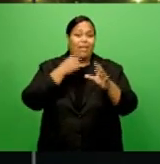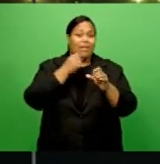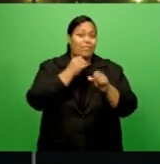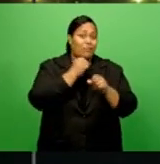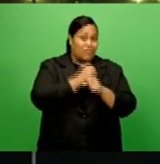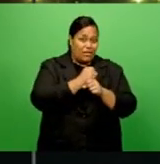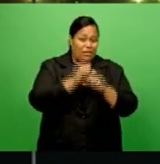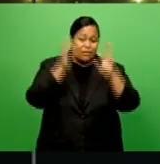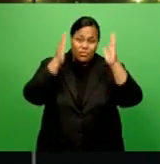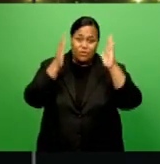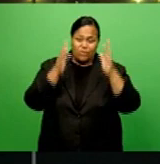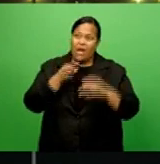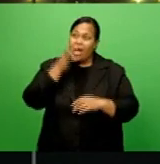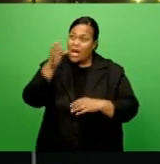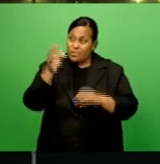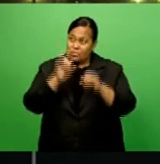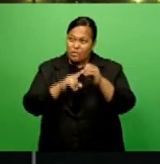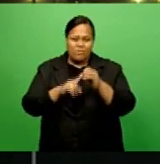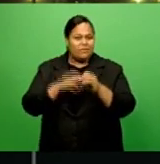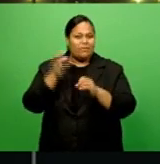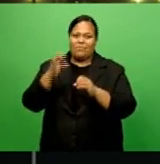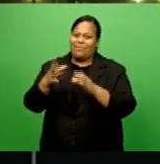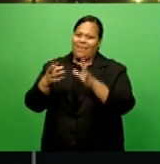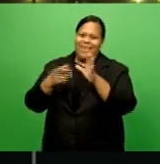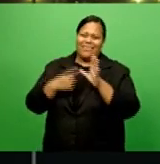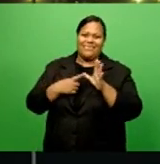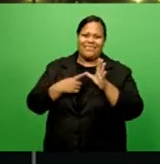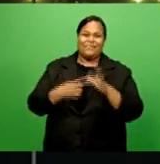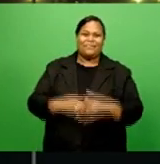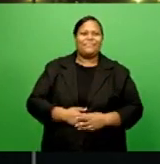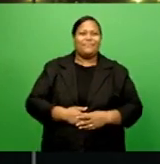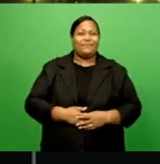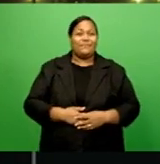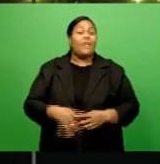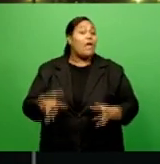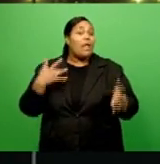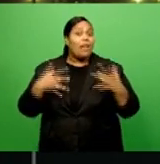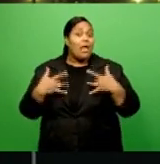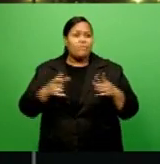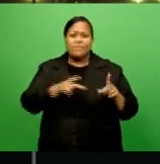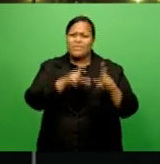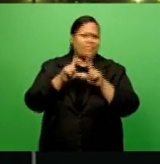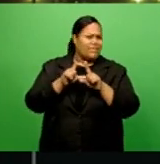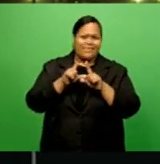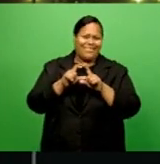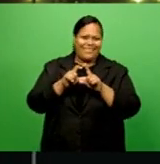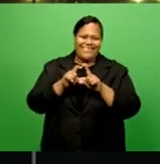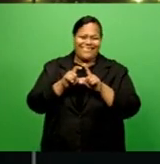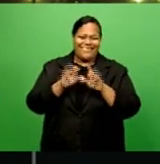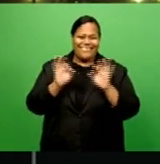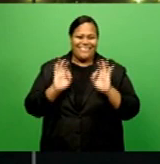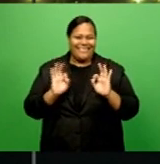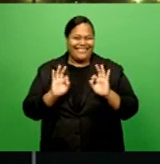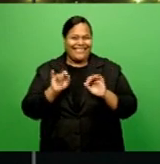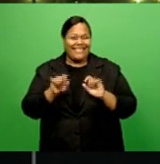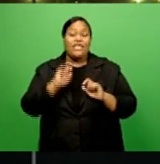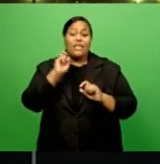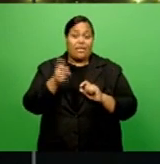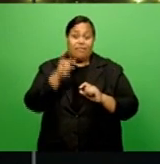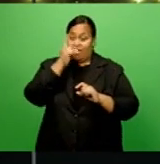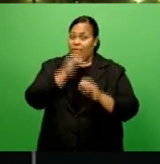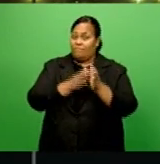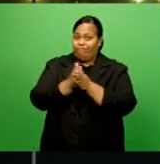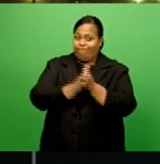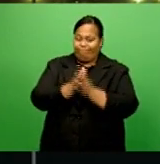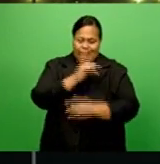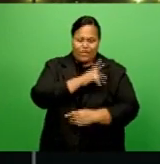futile. In life, there is no difficulty which cannot be overcome when there is determination and